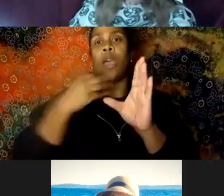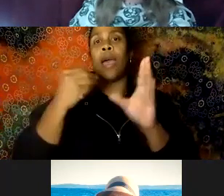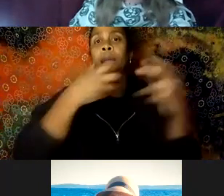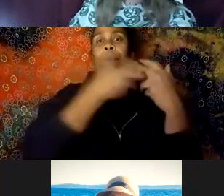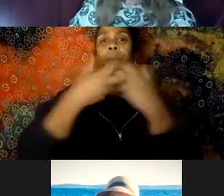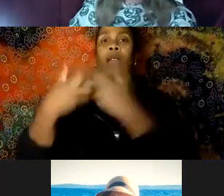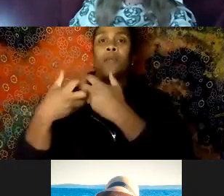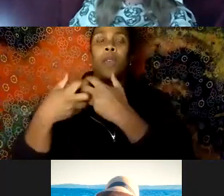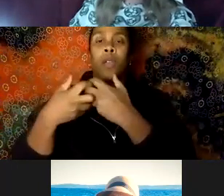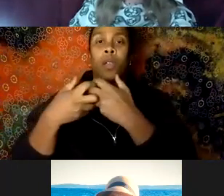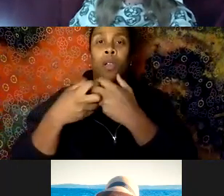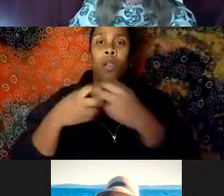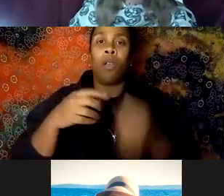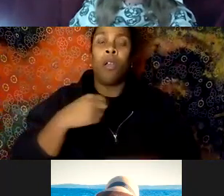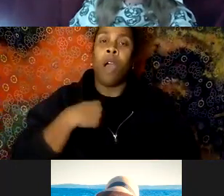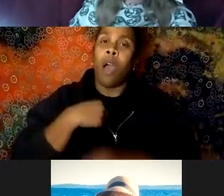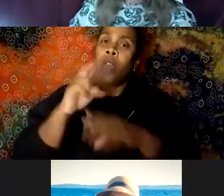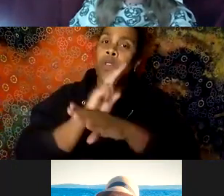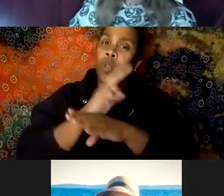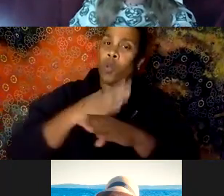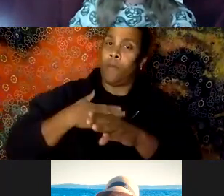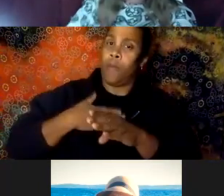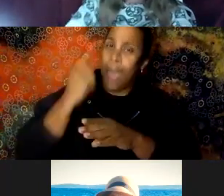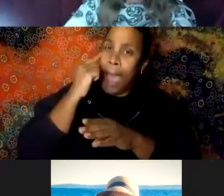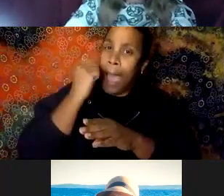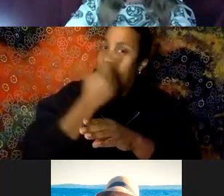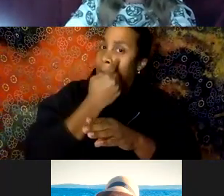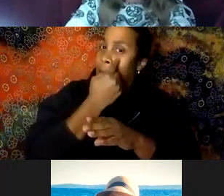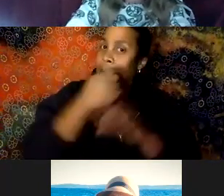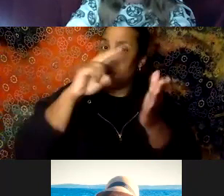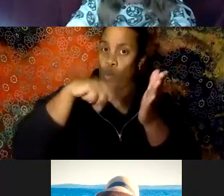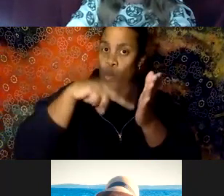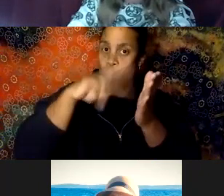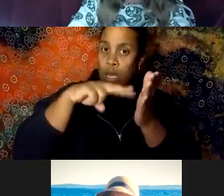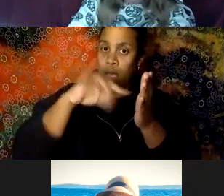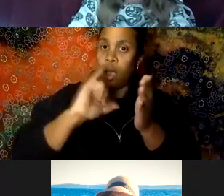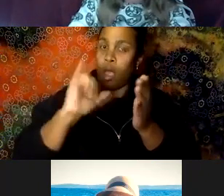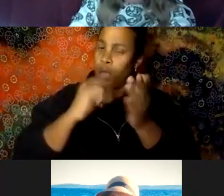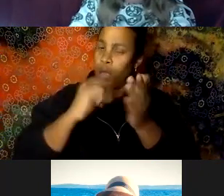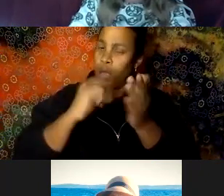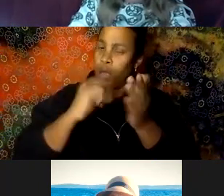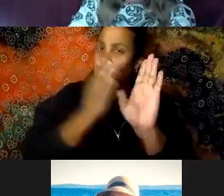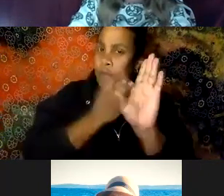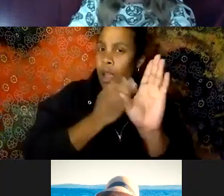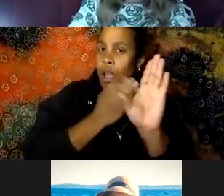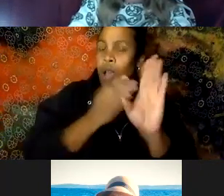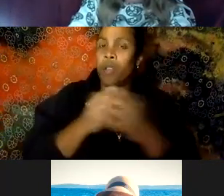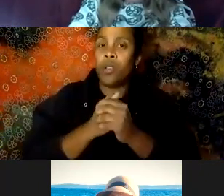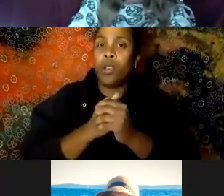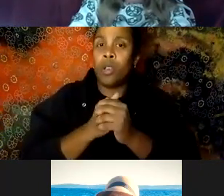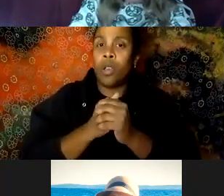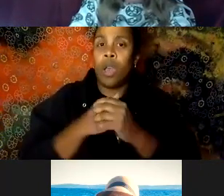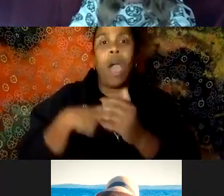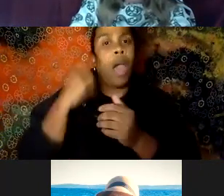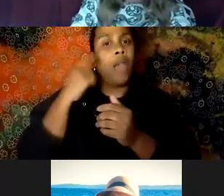tool that I use here is my intuitive eye readings, and then the body psychology flows in here too sometimes. With eye readings, I think that we all read